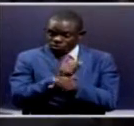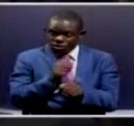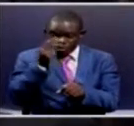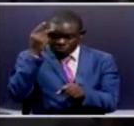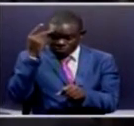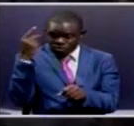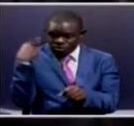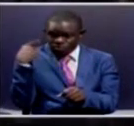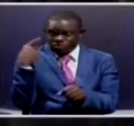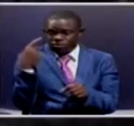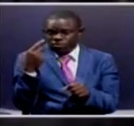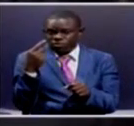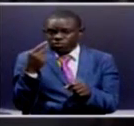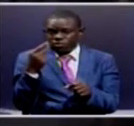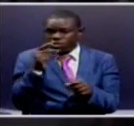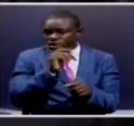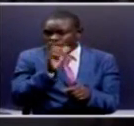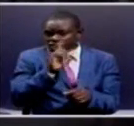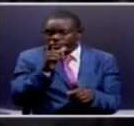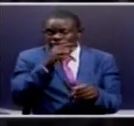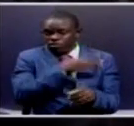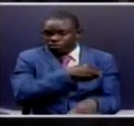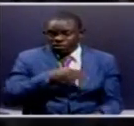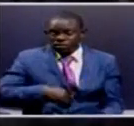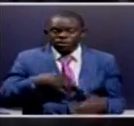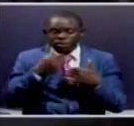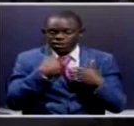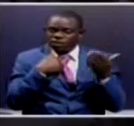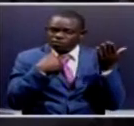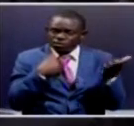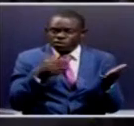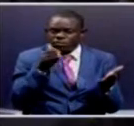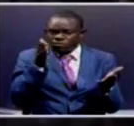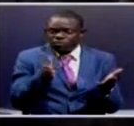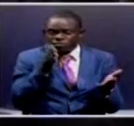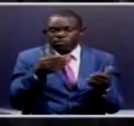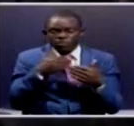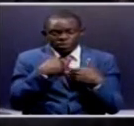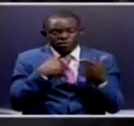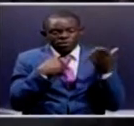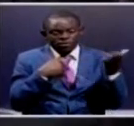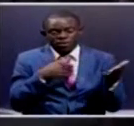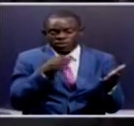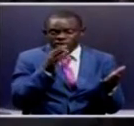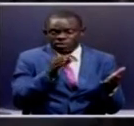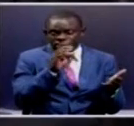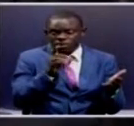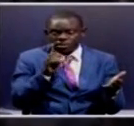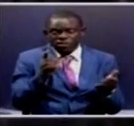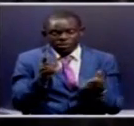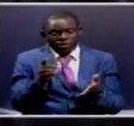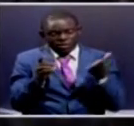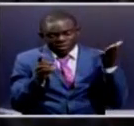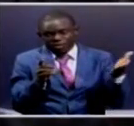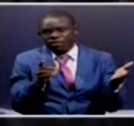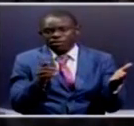Parliament. PF is represented in Parliament. UPND is represented in Parliament. FDD is represented in Parliament. Those